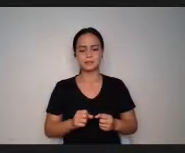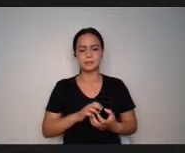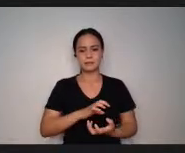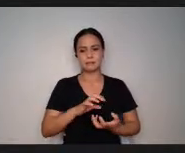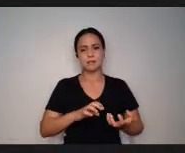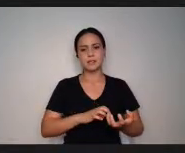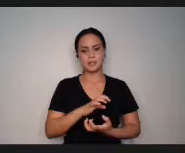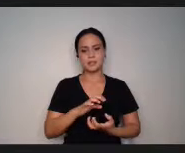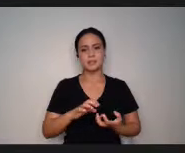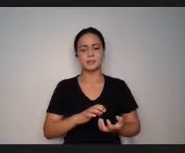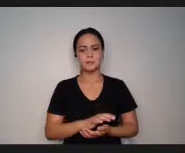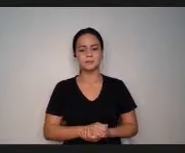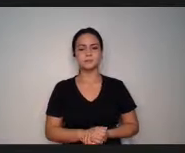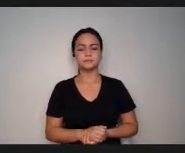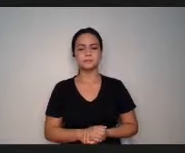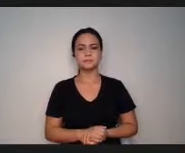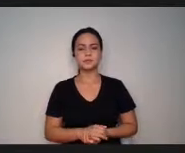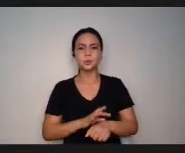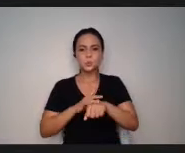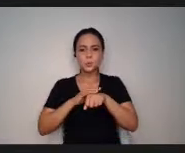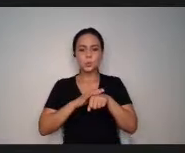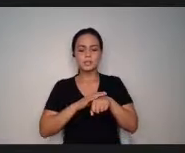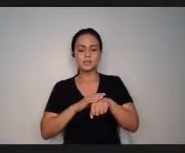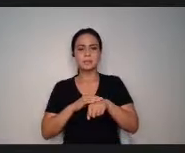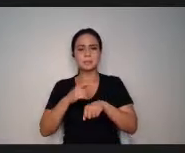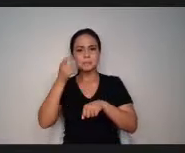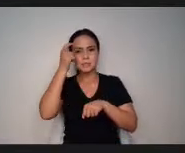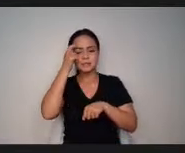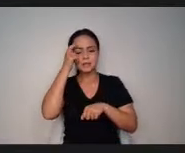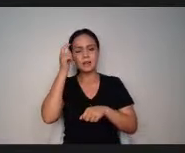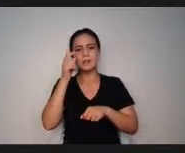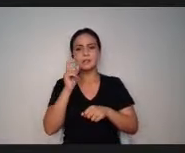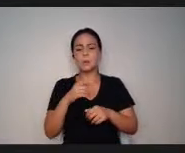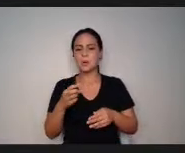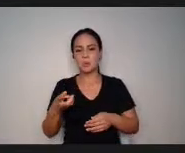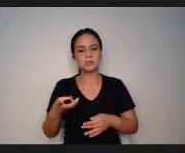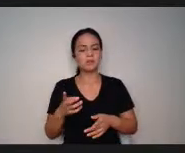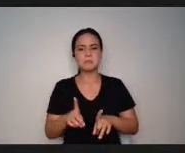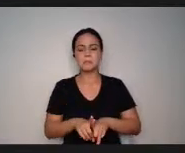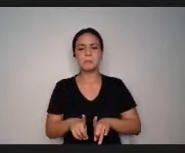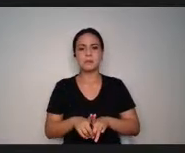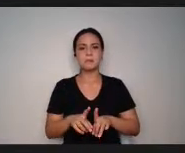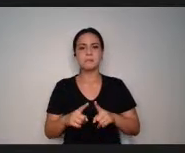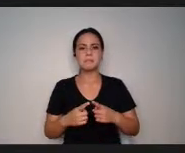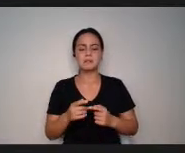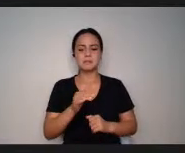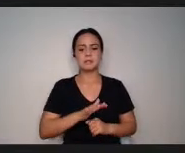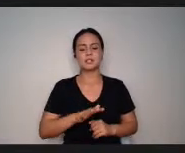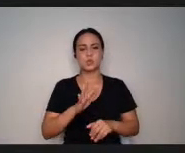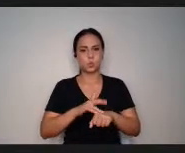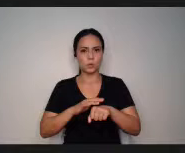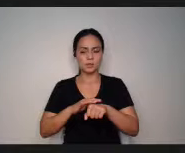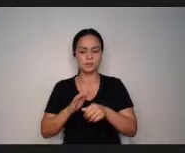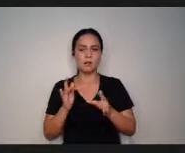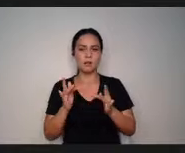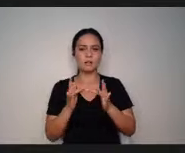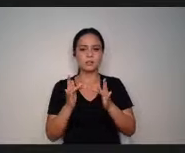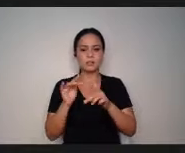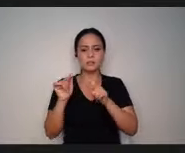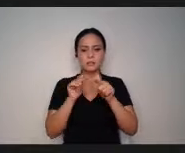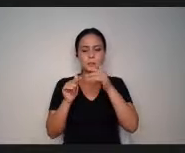counted. And again, these work-related illnesses, as we move forward, and we think about the possibility